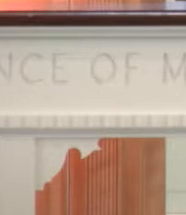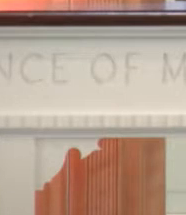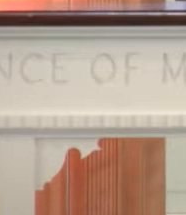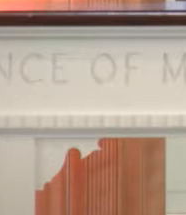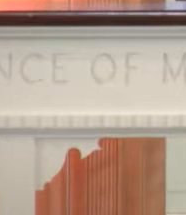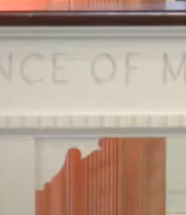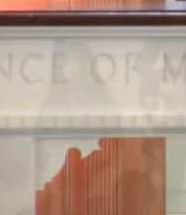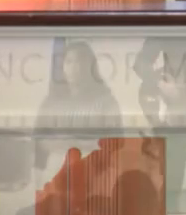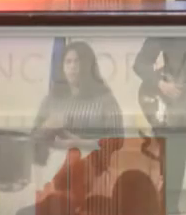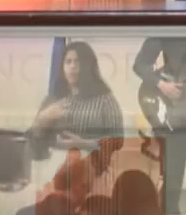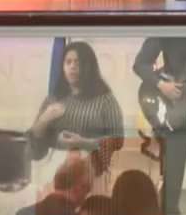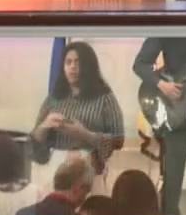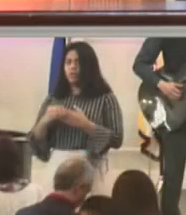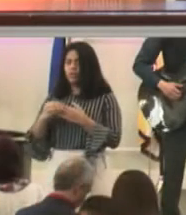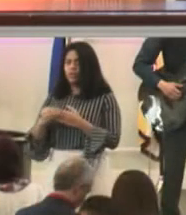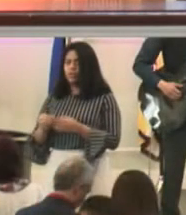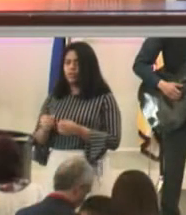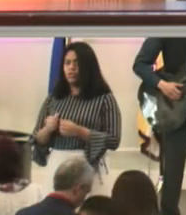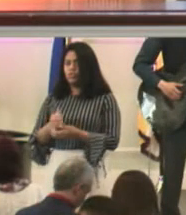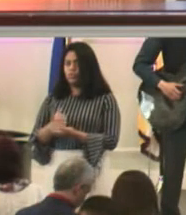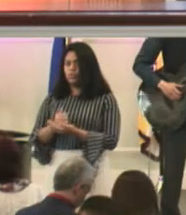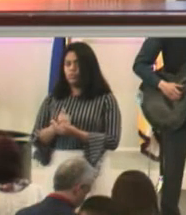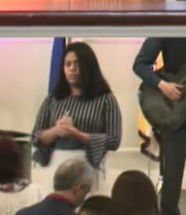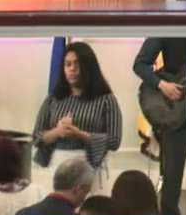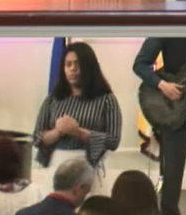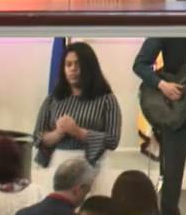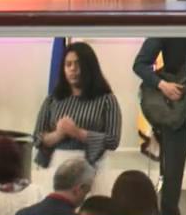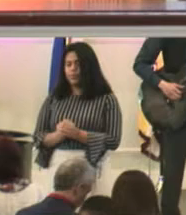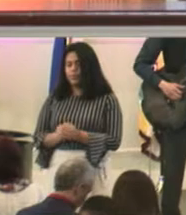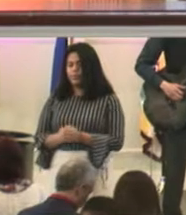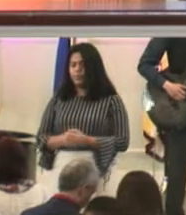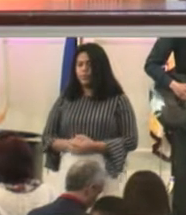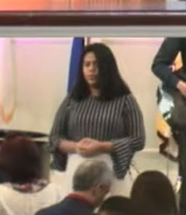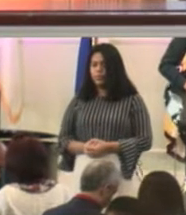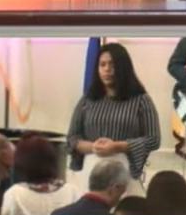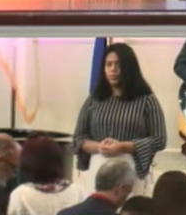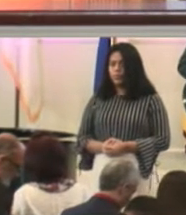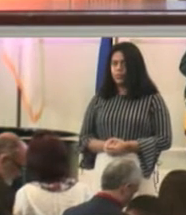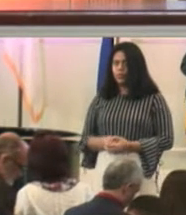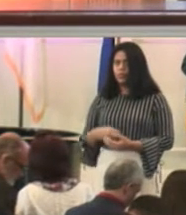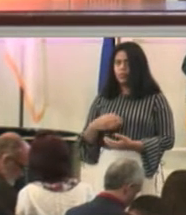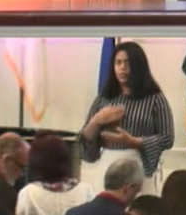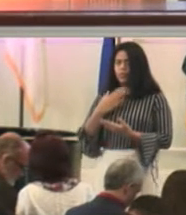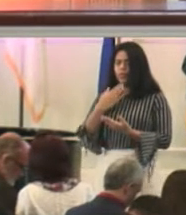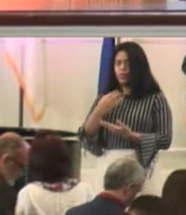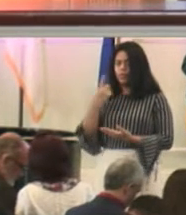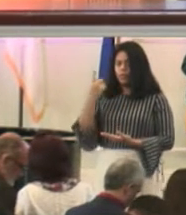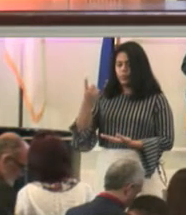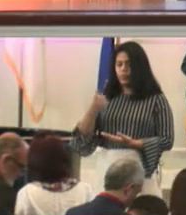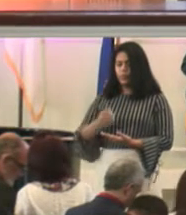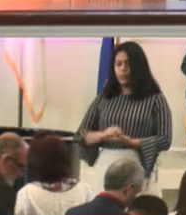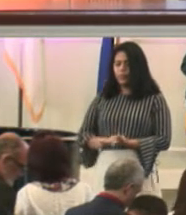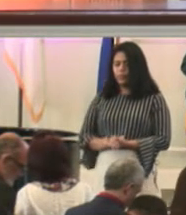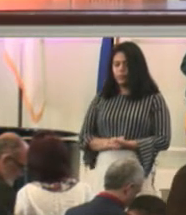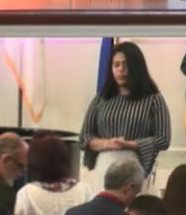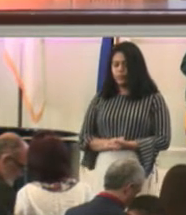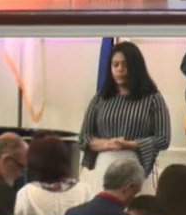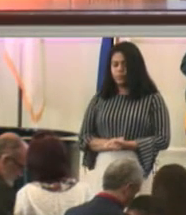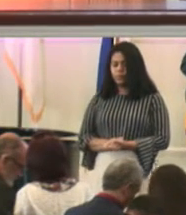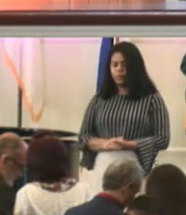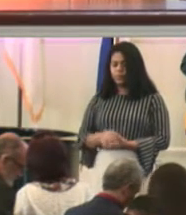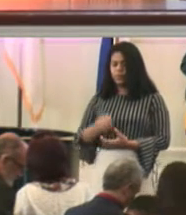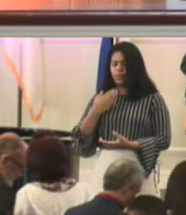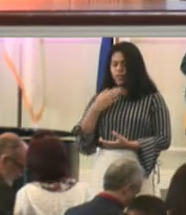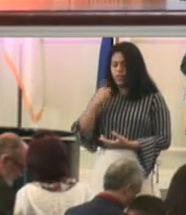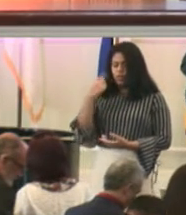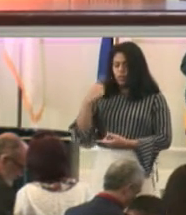And we just continue to pray for us. Be prayerful and thankful. Thank you for going to the cross for